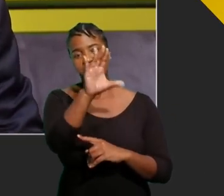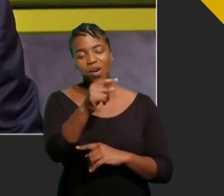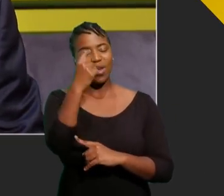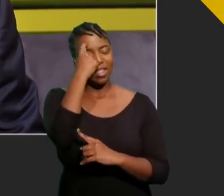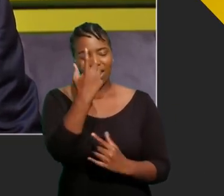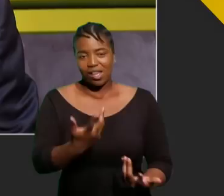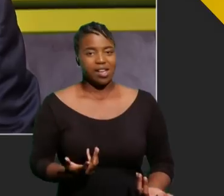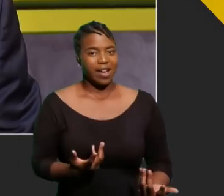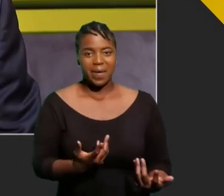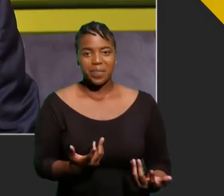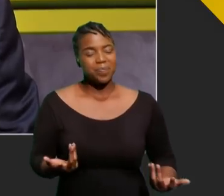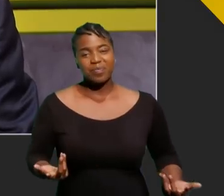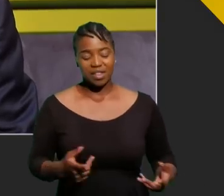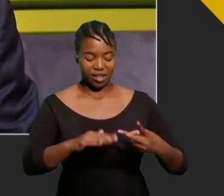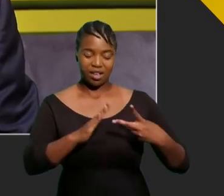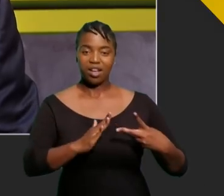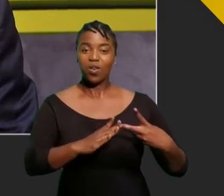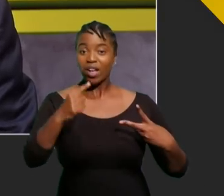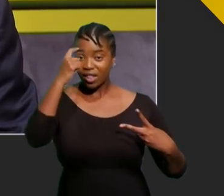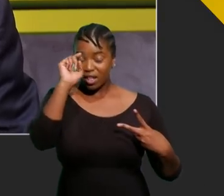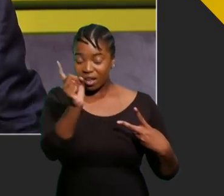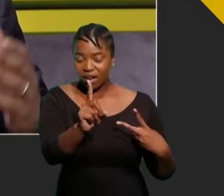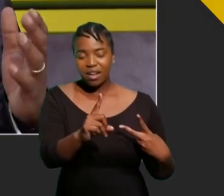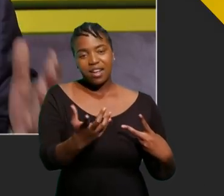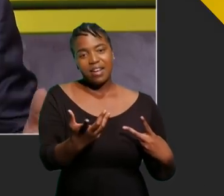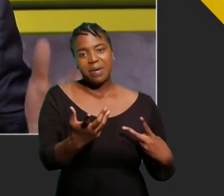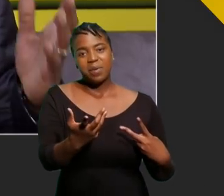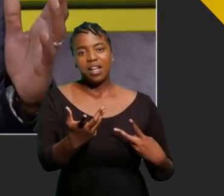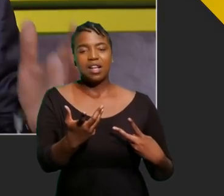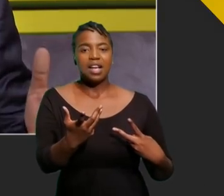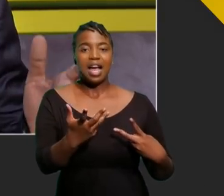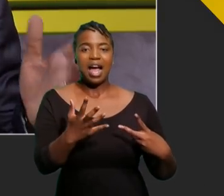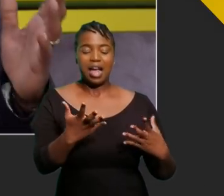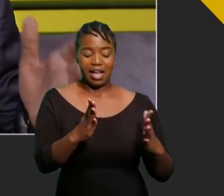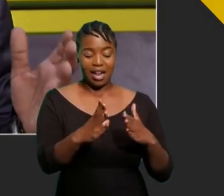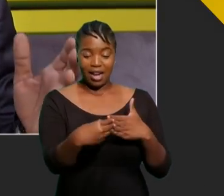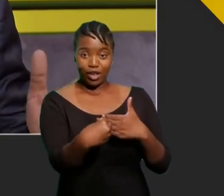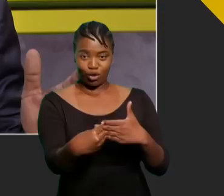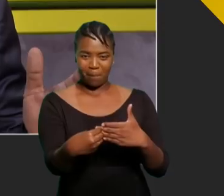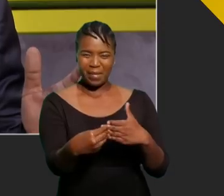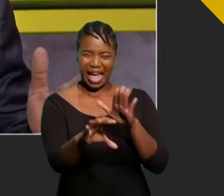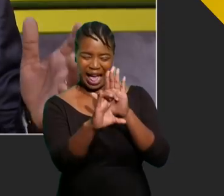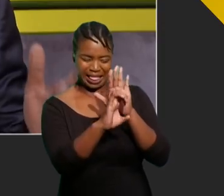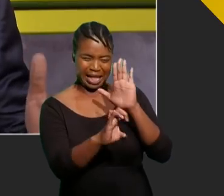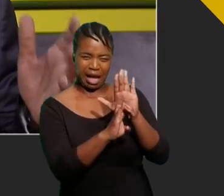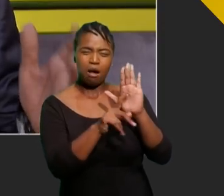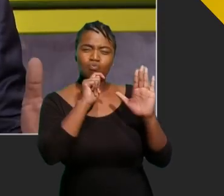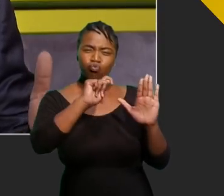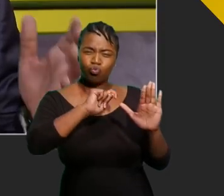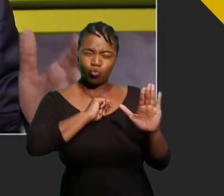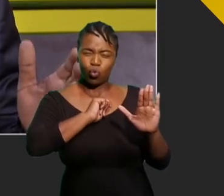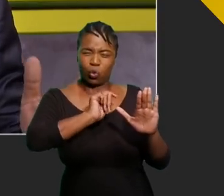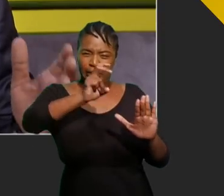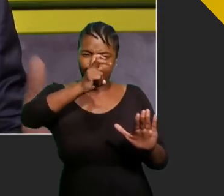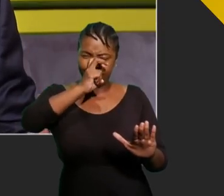people. secondly, we've got to raise the standard of leadership, ethical leadership, people who are